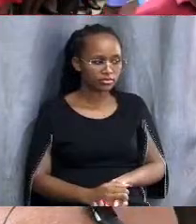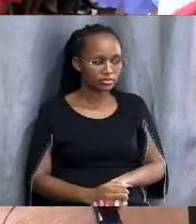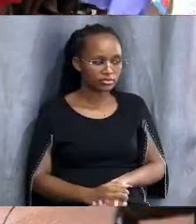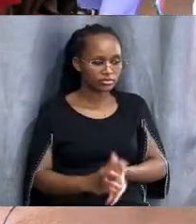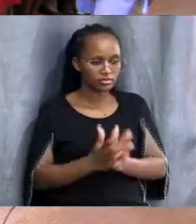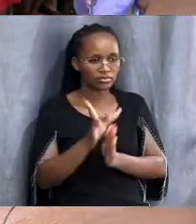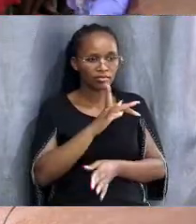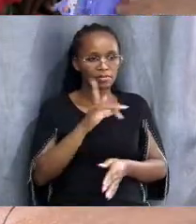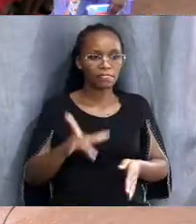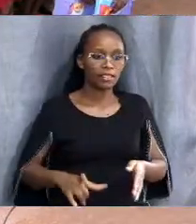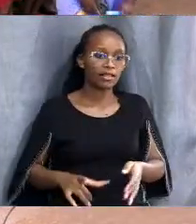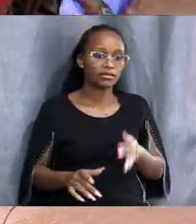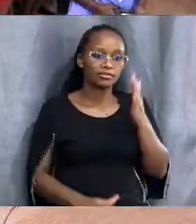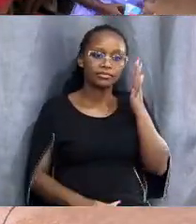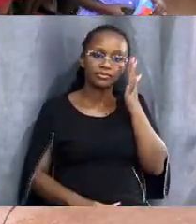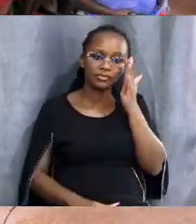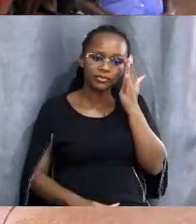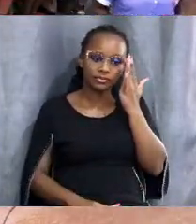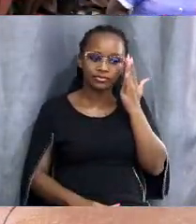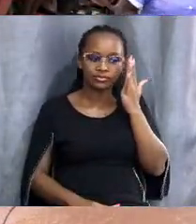Praise God.